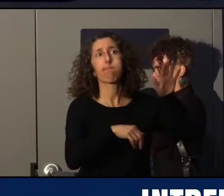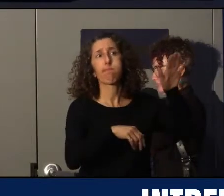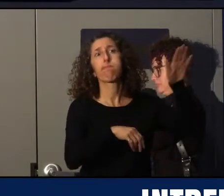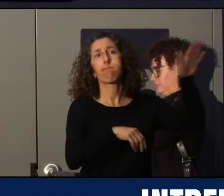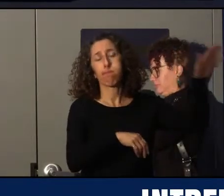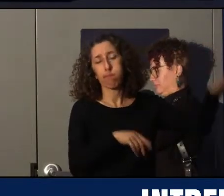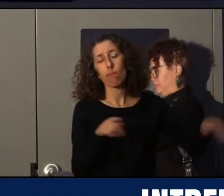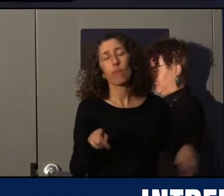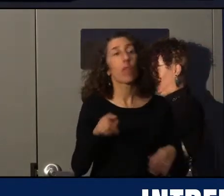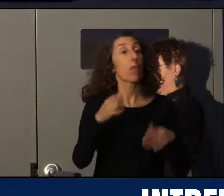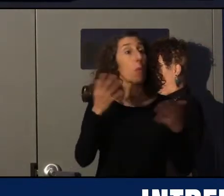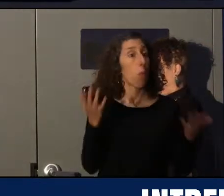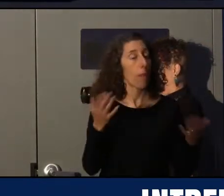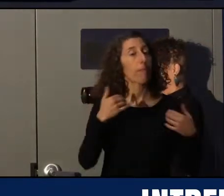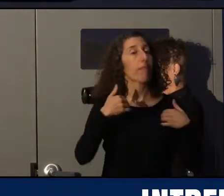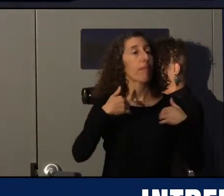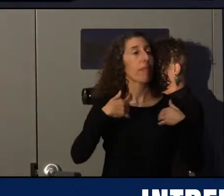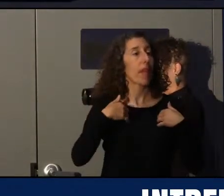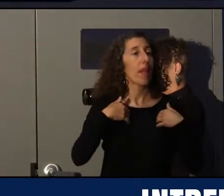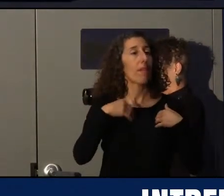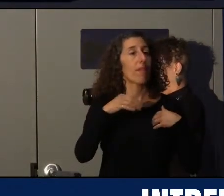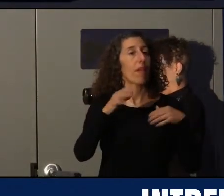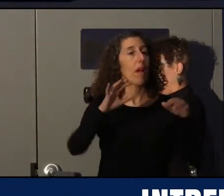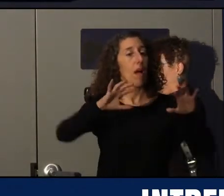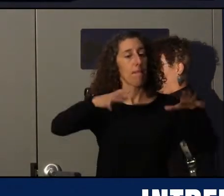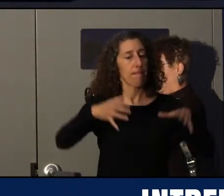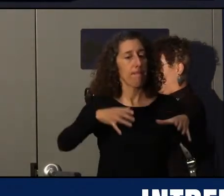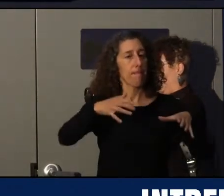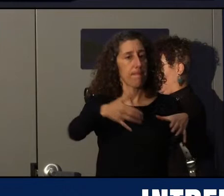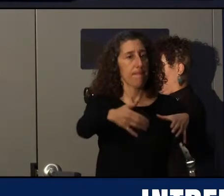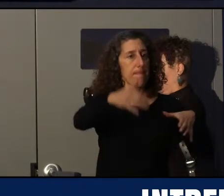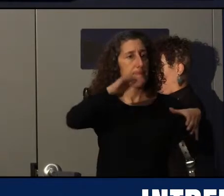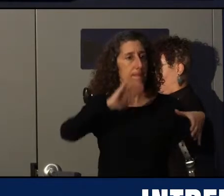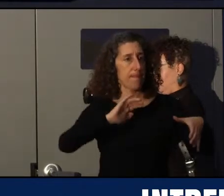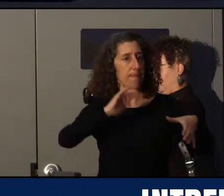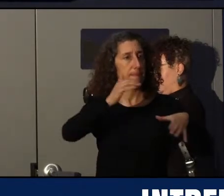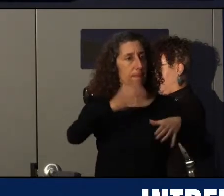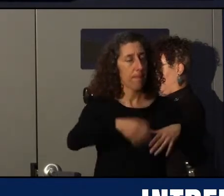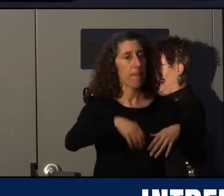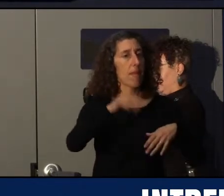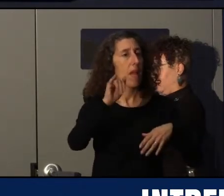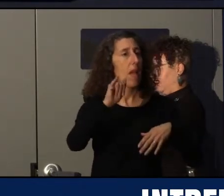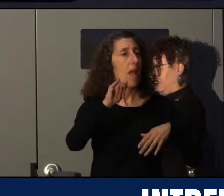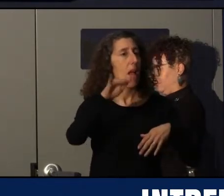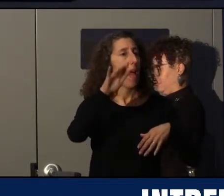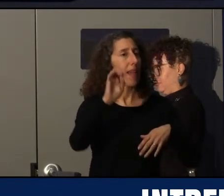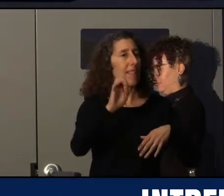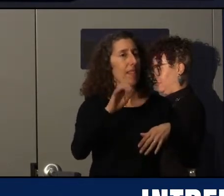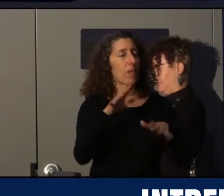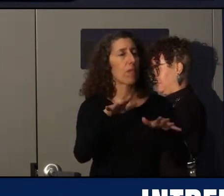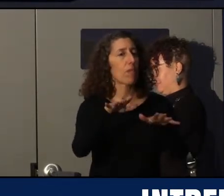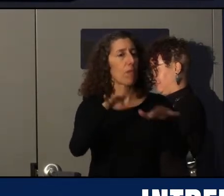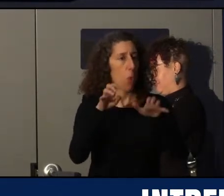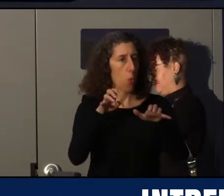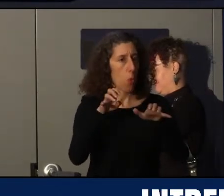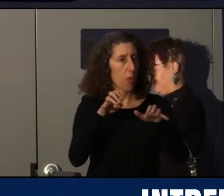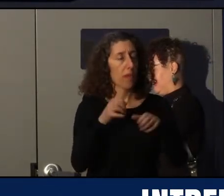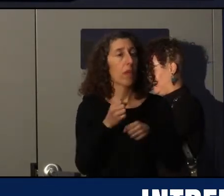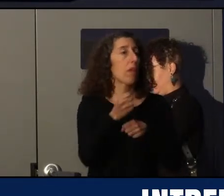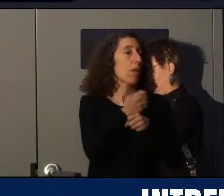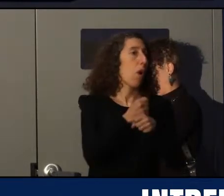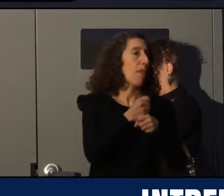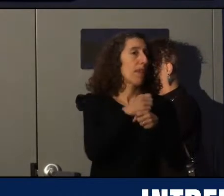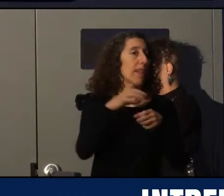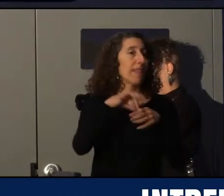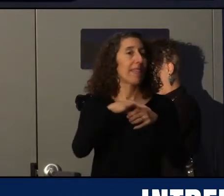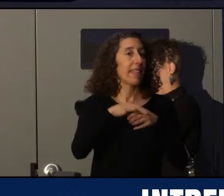for ice they just froze our iced tea, our tea, and our coffee. So we had frozen coffee in the morning, and